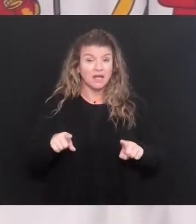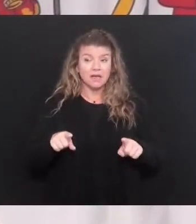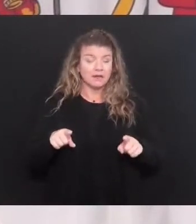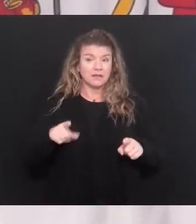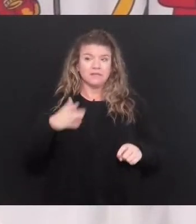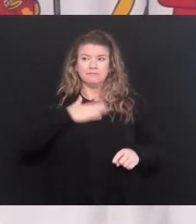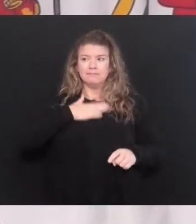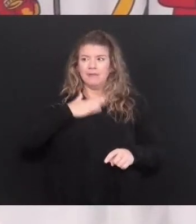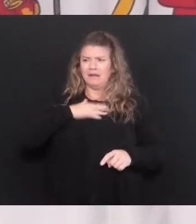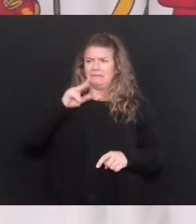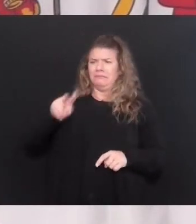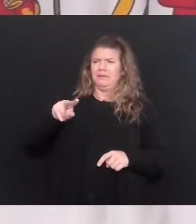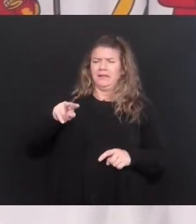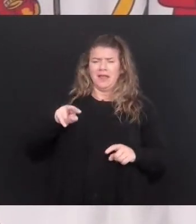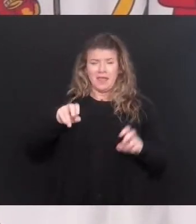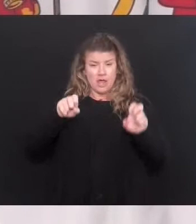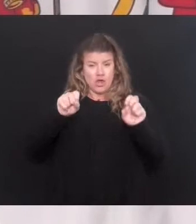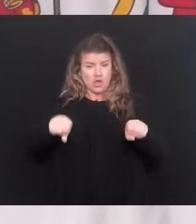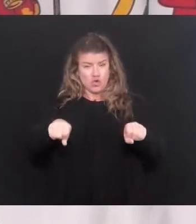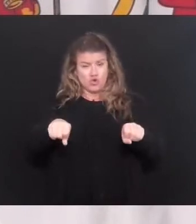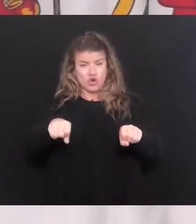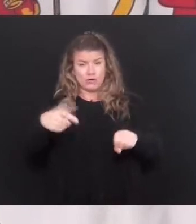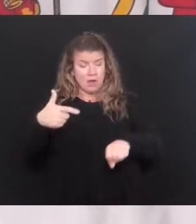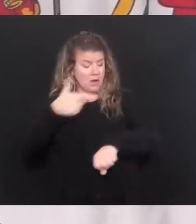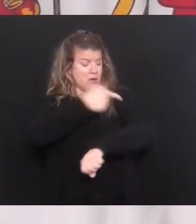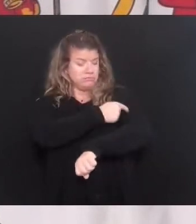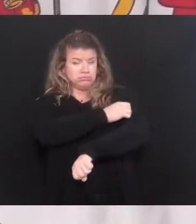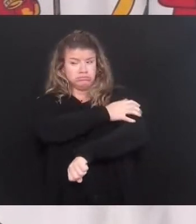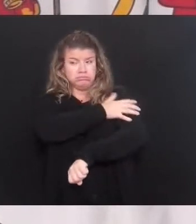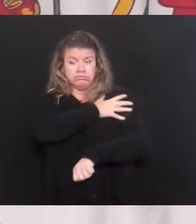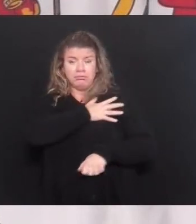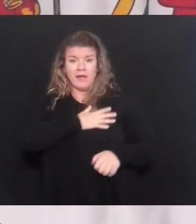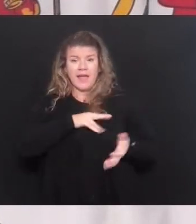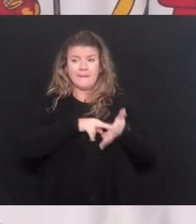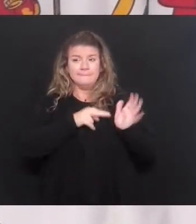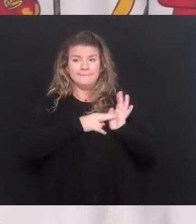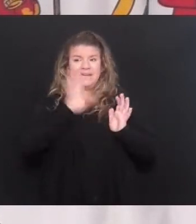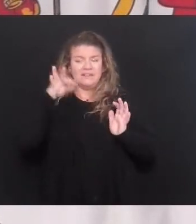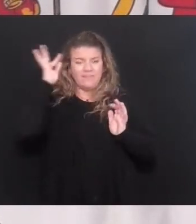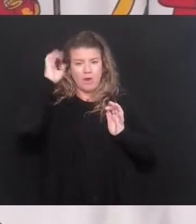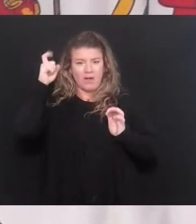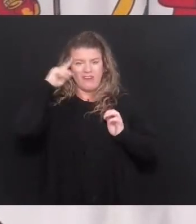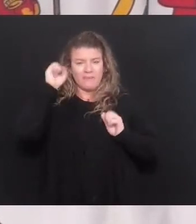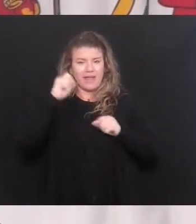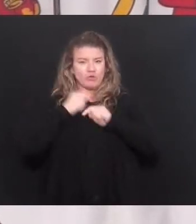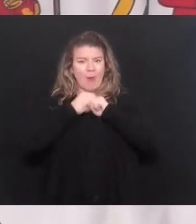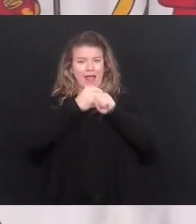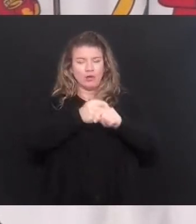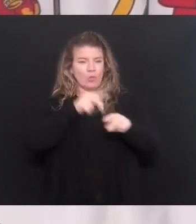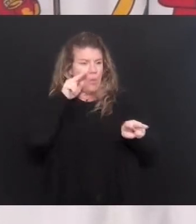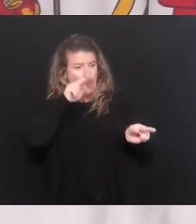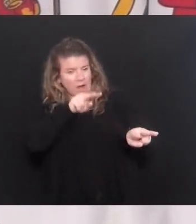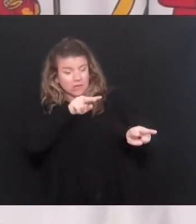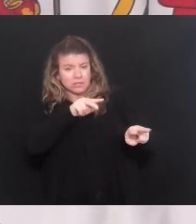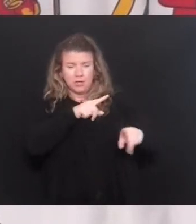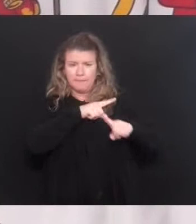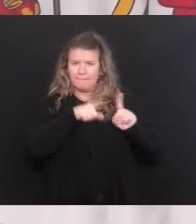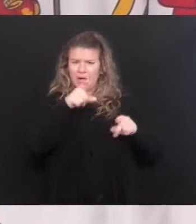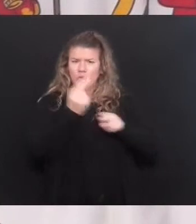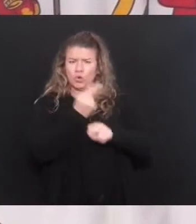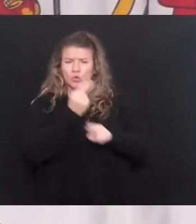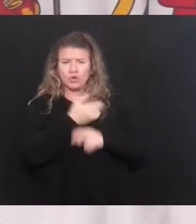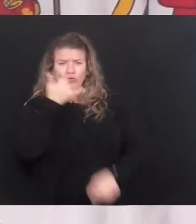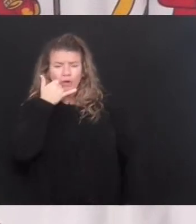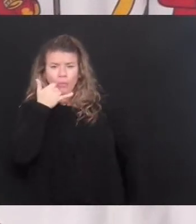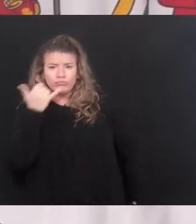way I would think, that you can be traced wherever you're going by the federal government, and yet you're still walking around with a cell phone. Give me a